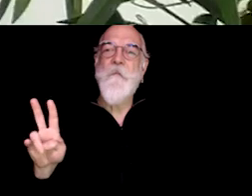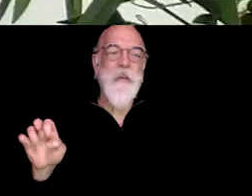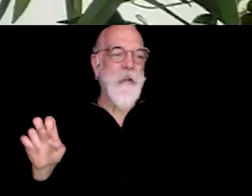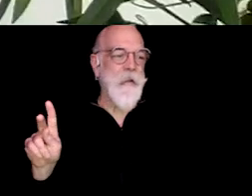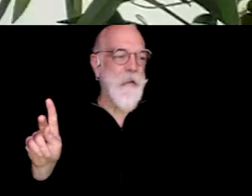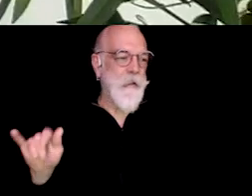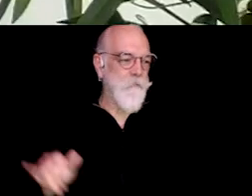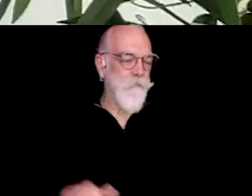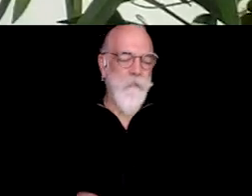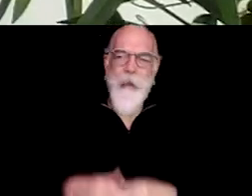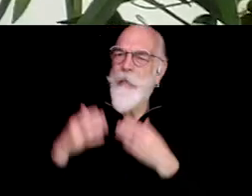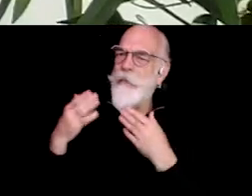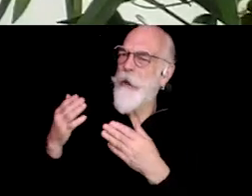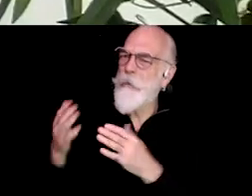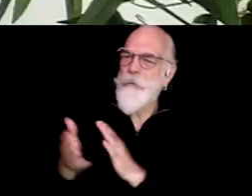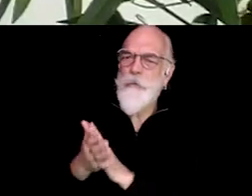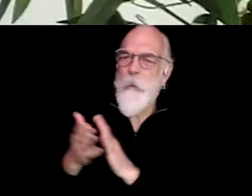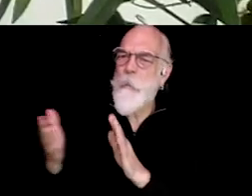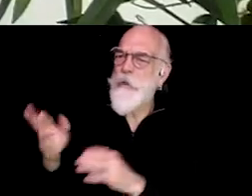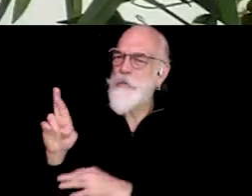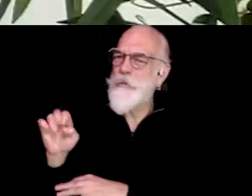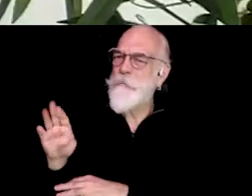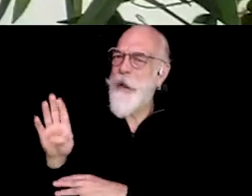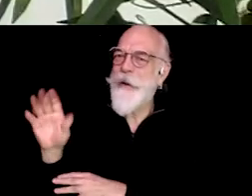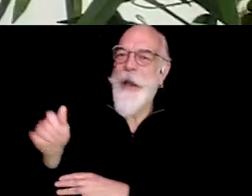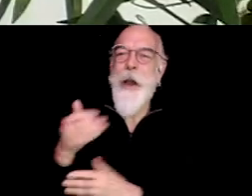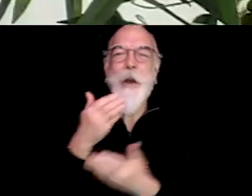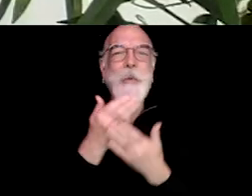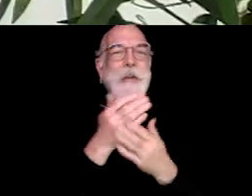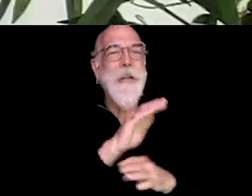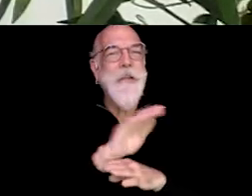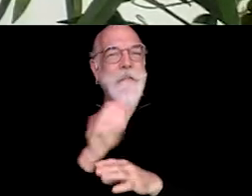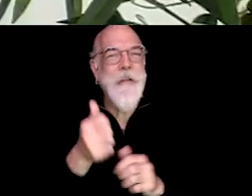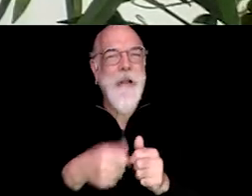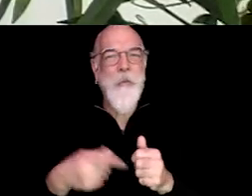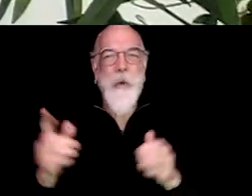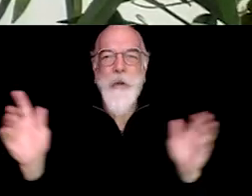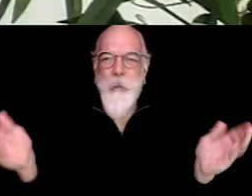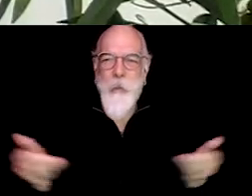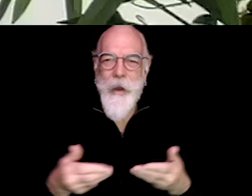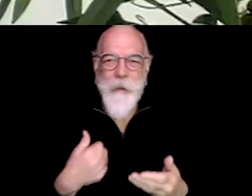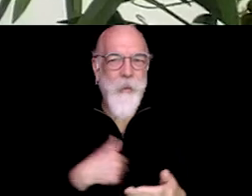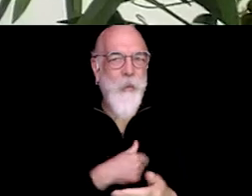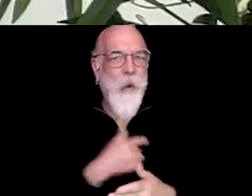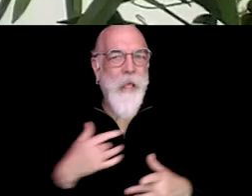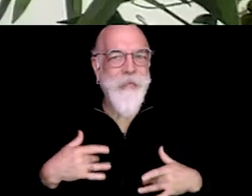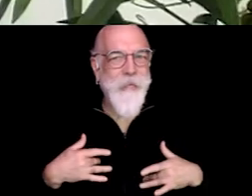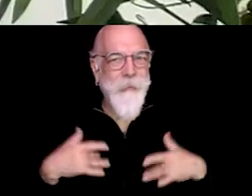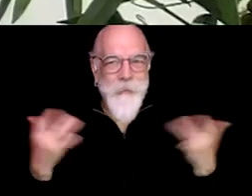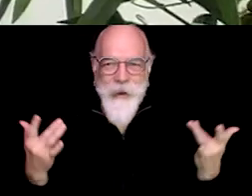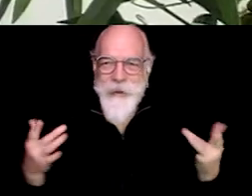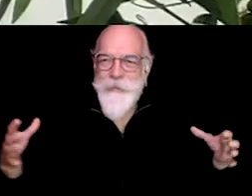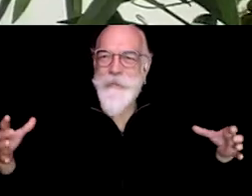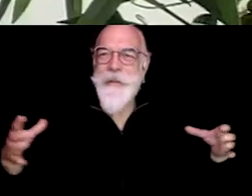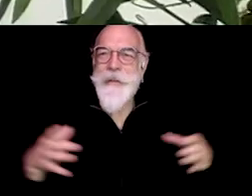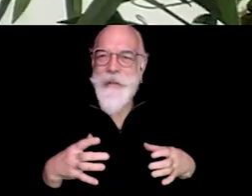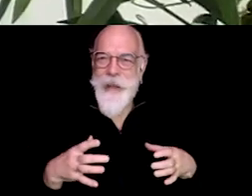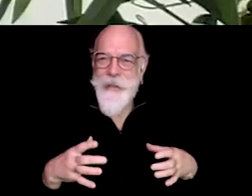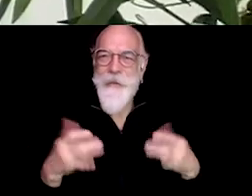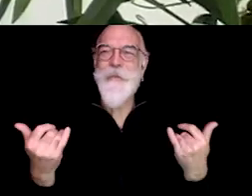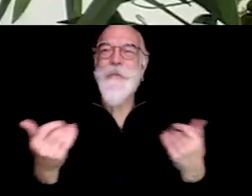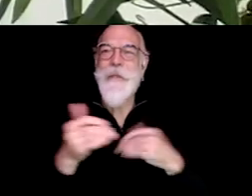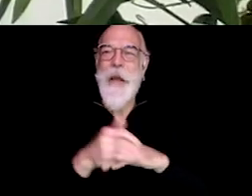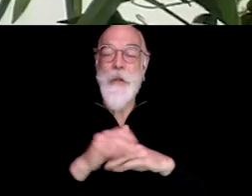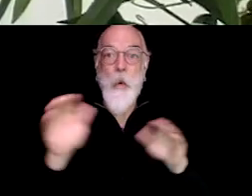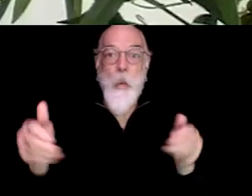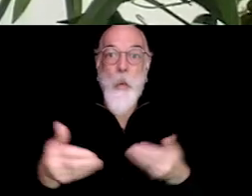Thank you so much, Rebecca. Good evening, everyone, and welcome. We're so thrilled to be together virtually tonight.